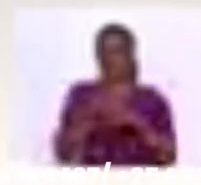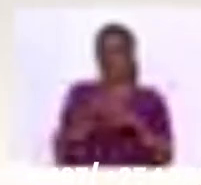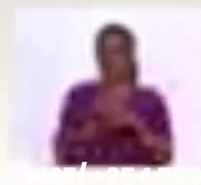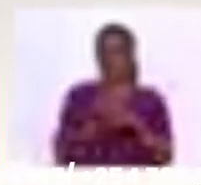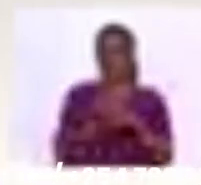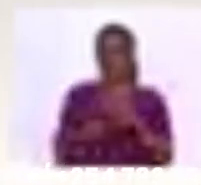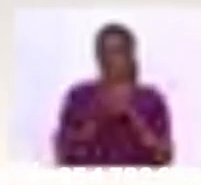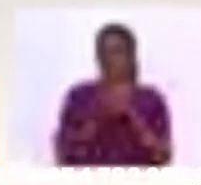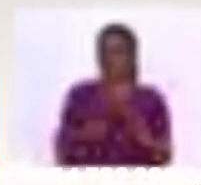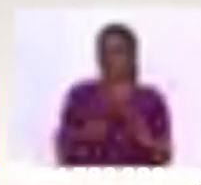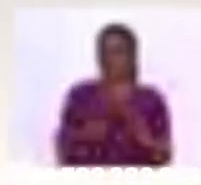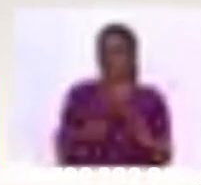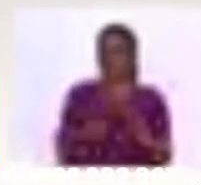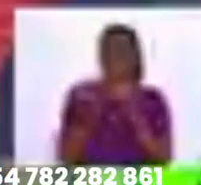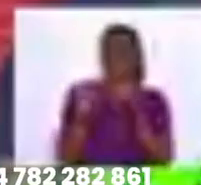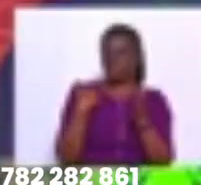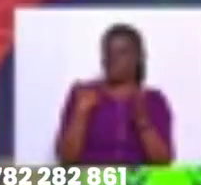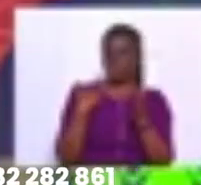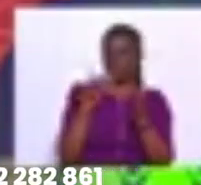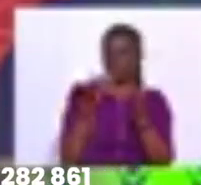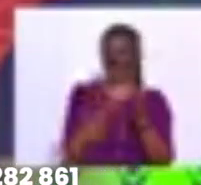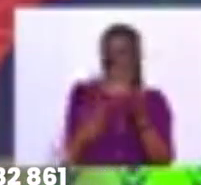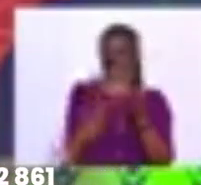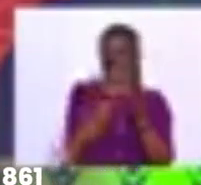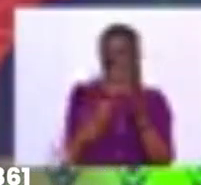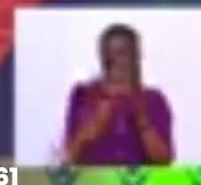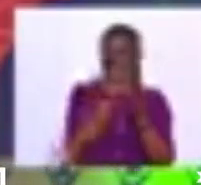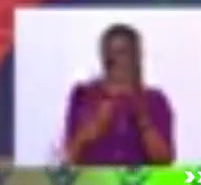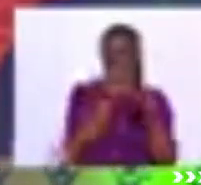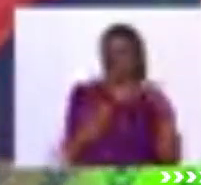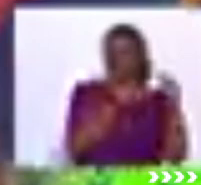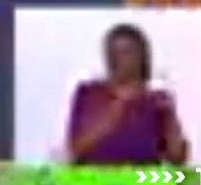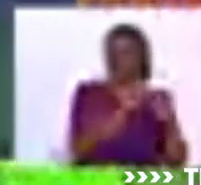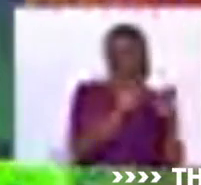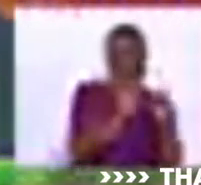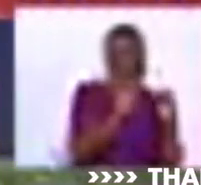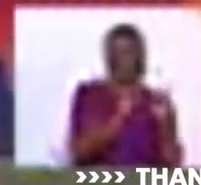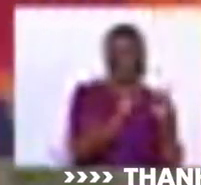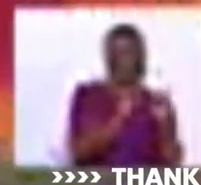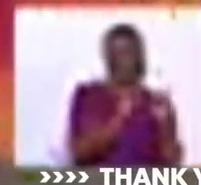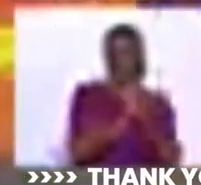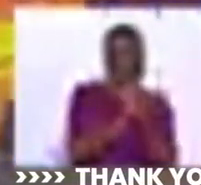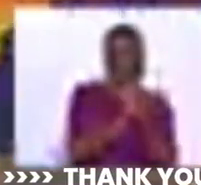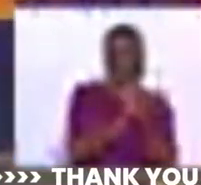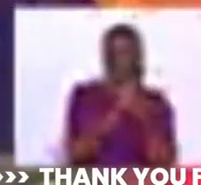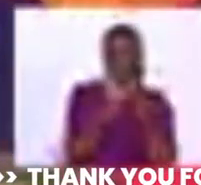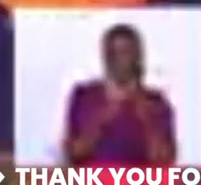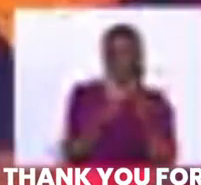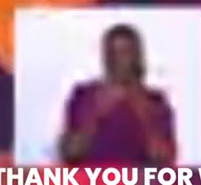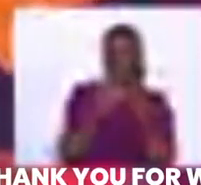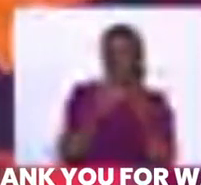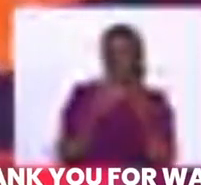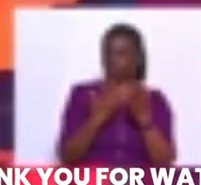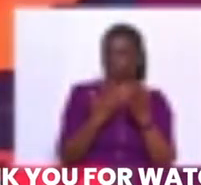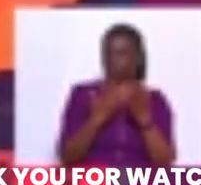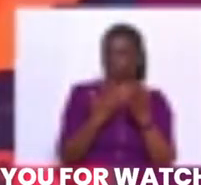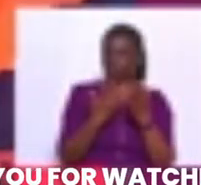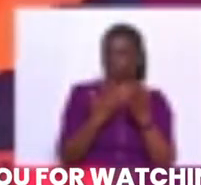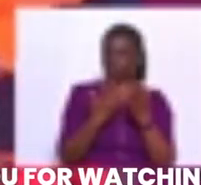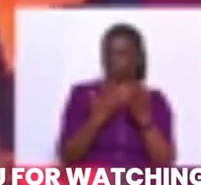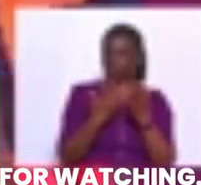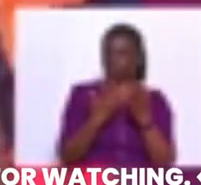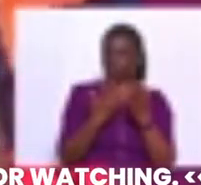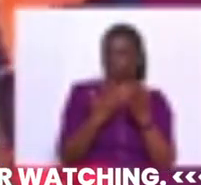And it won't interfere with any of the medication you're having. I can guarantee that. Now, if you have to go down the